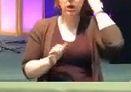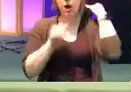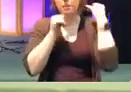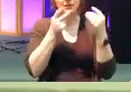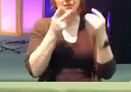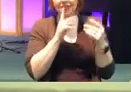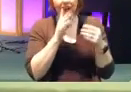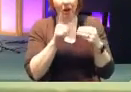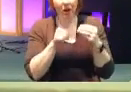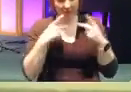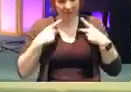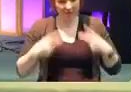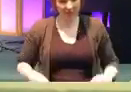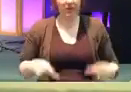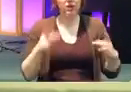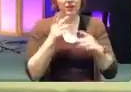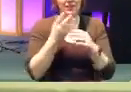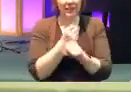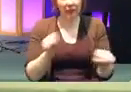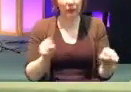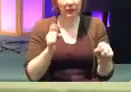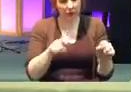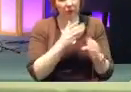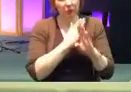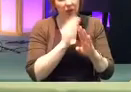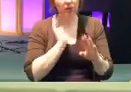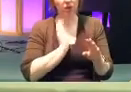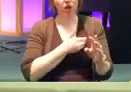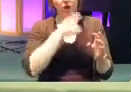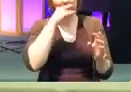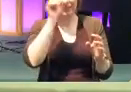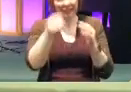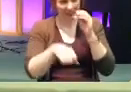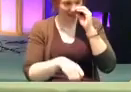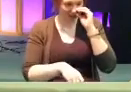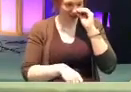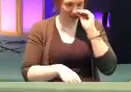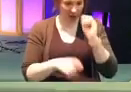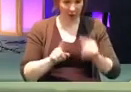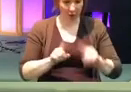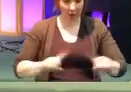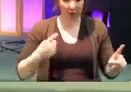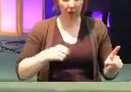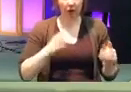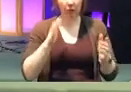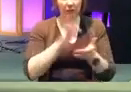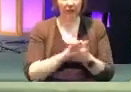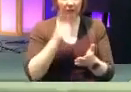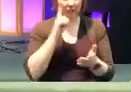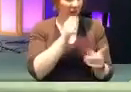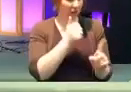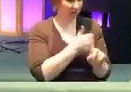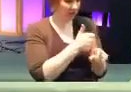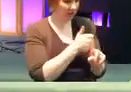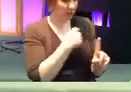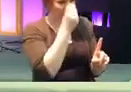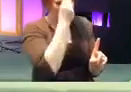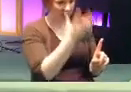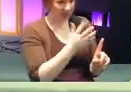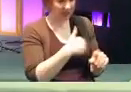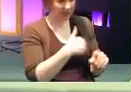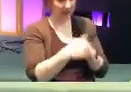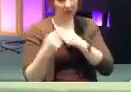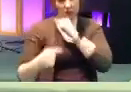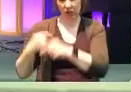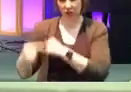safety. Obviously, we need to take care of our kids and protect our children. But unfortunately, we're believing that for ourselves, and we're telling the next generation,